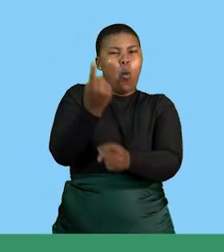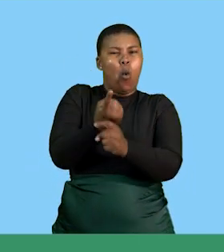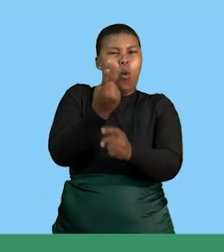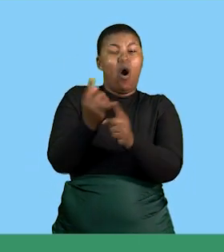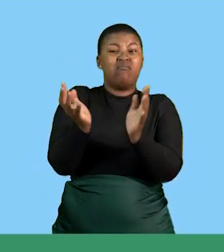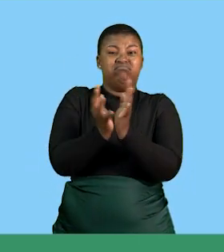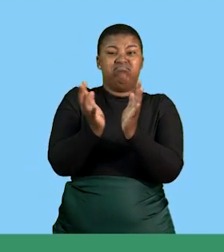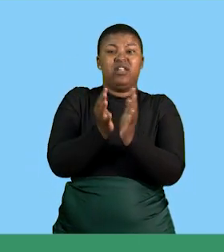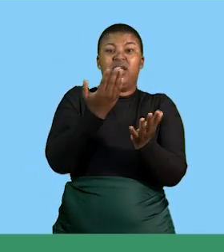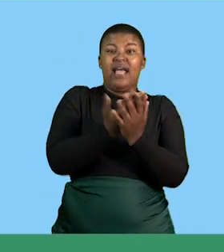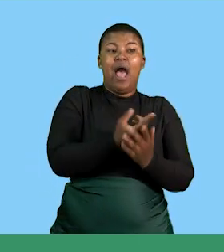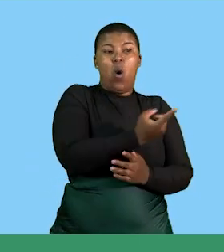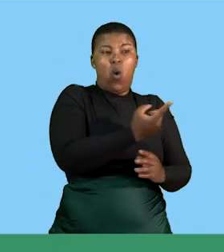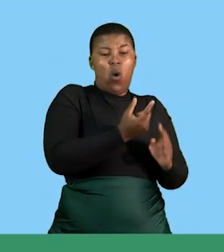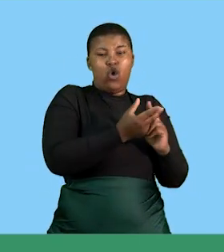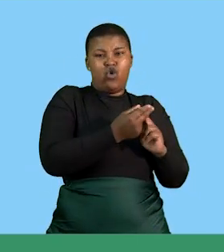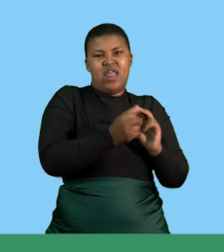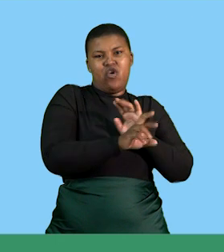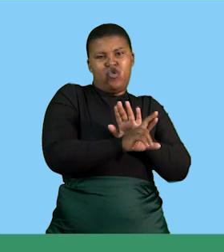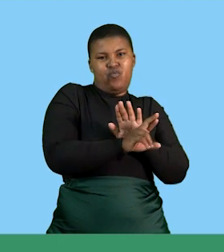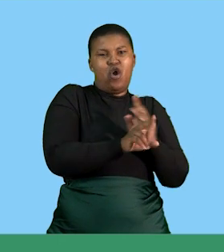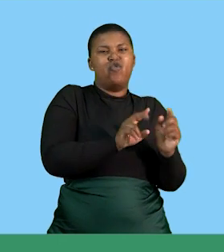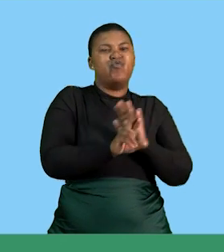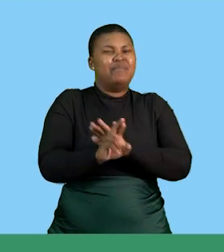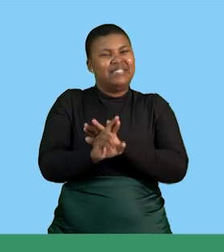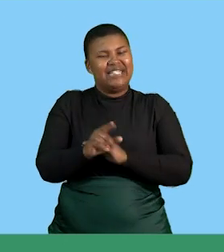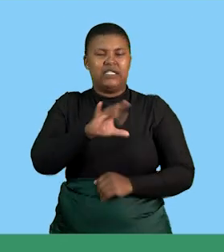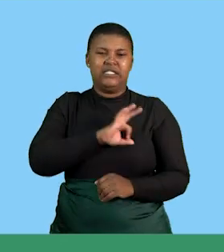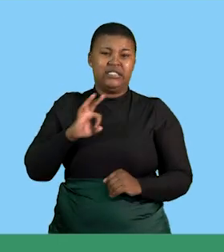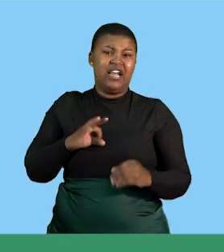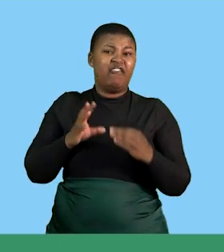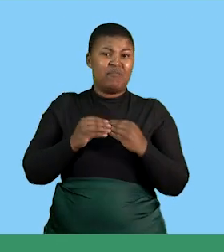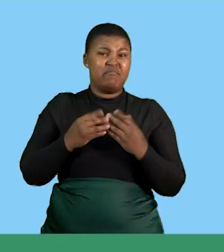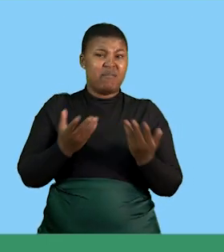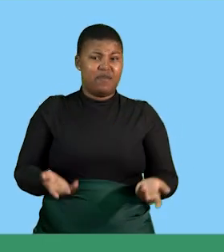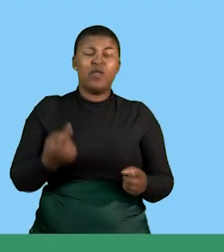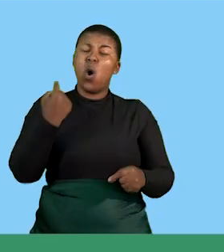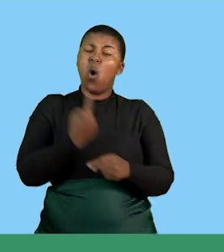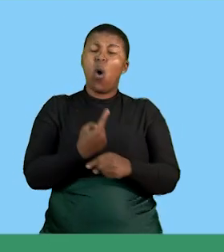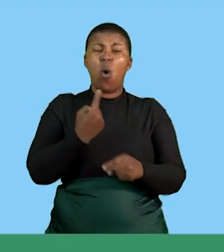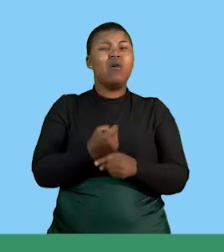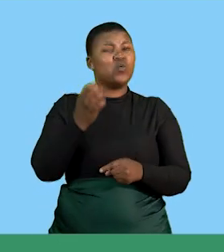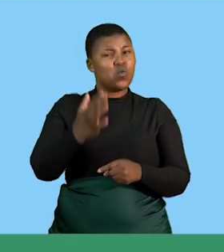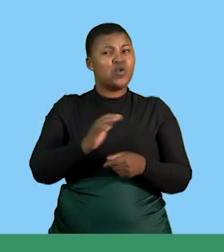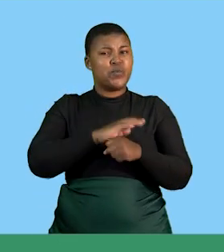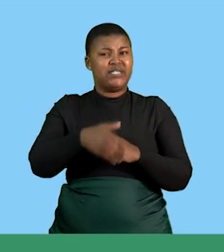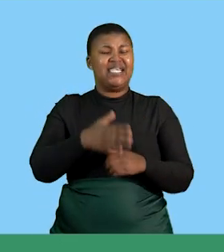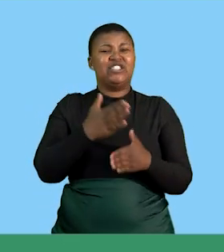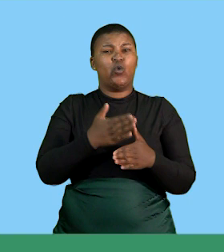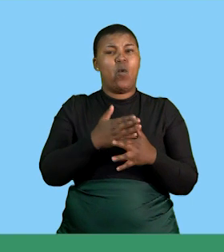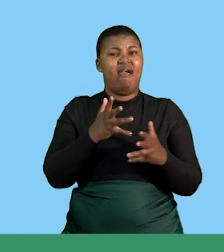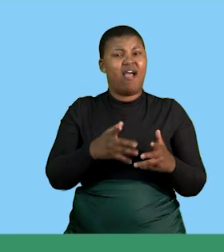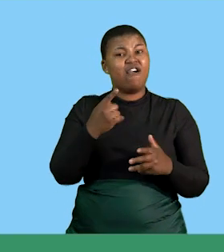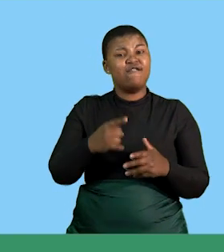employee at the disciplinary hearing. So they will always protect the worker if it is about